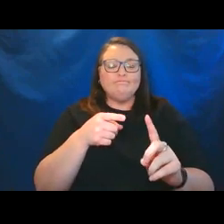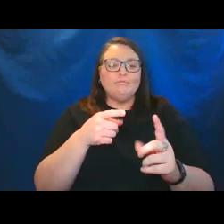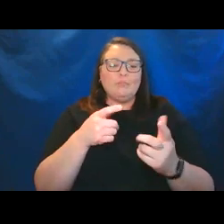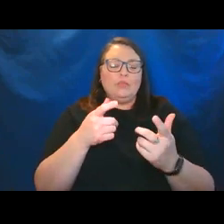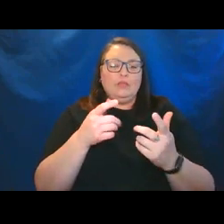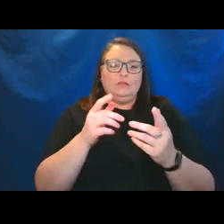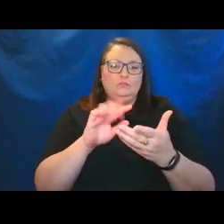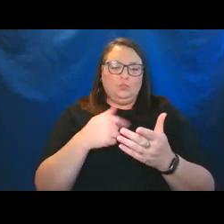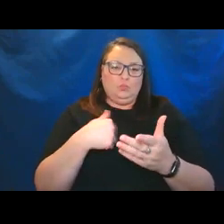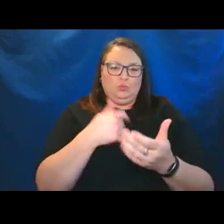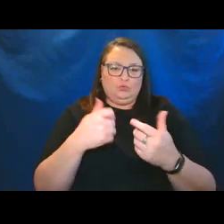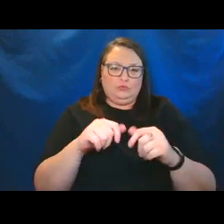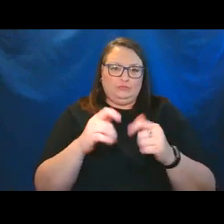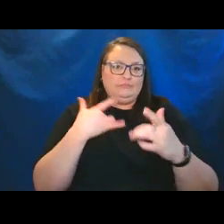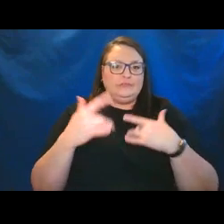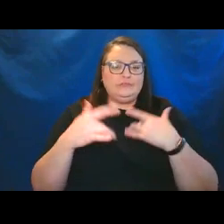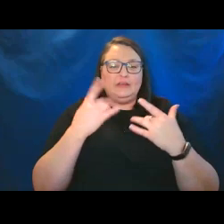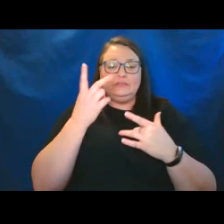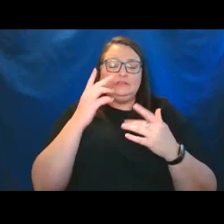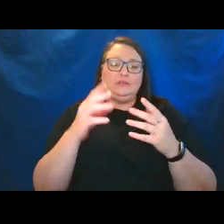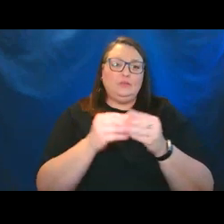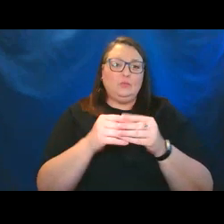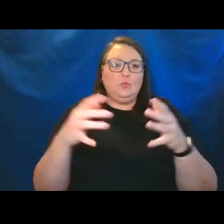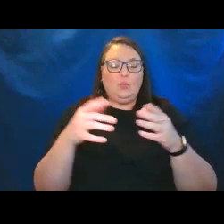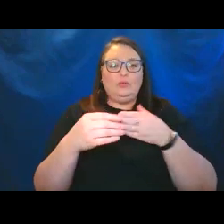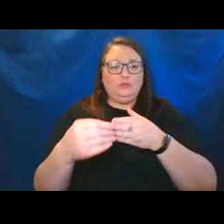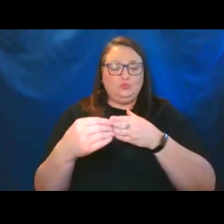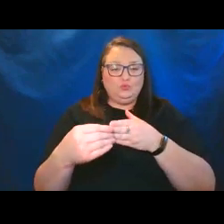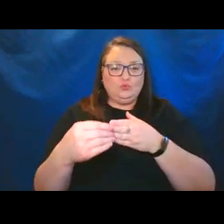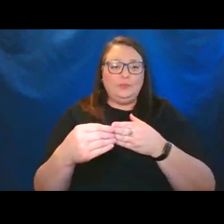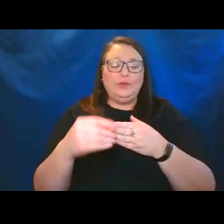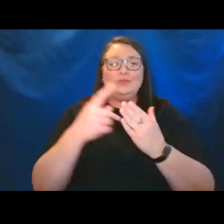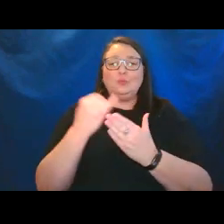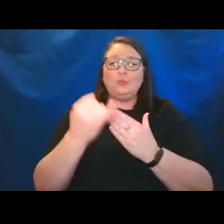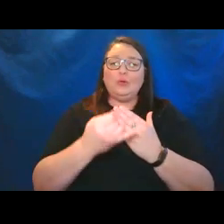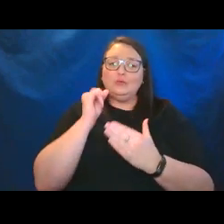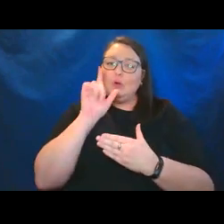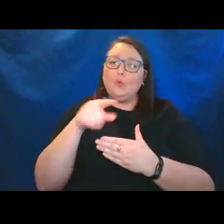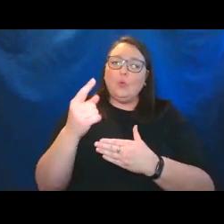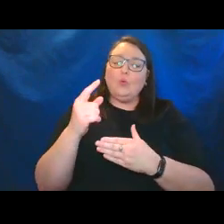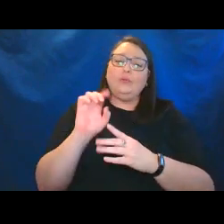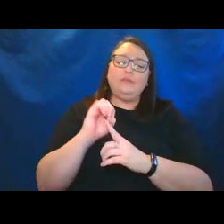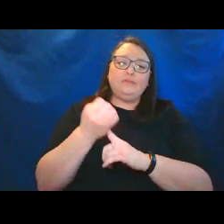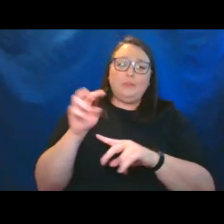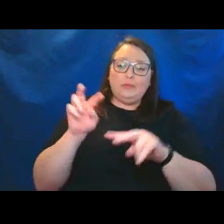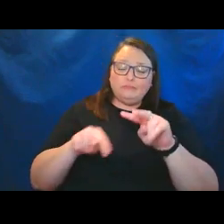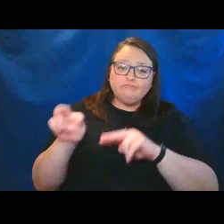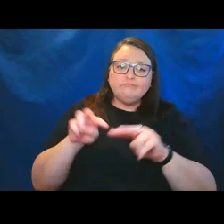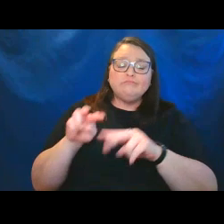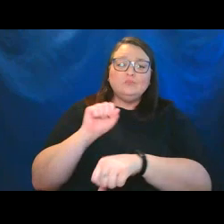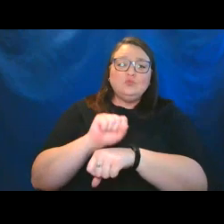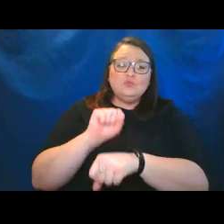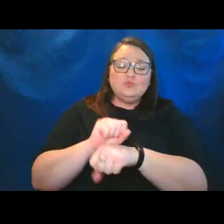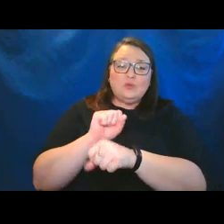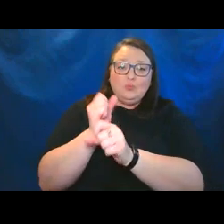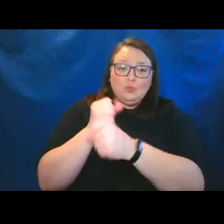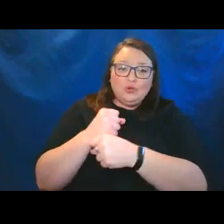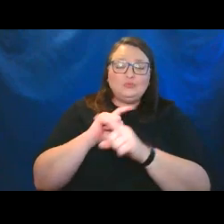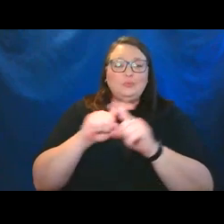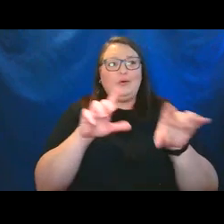Indigenous leadership and conservation. So this project necessarily isn't just about environmental monitoring and job creation, but it's about empowering our communities to take